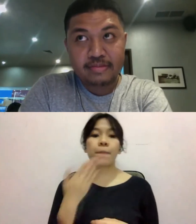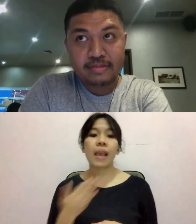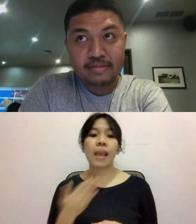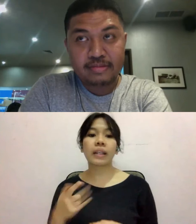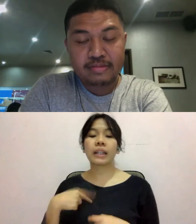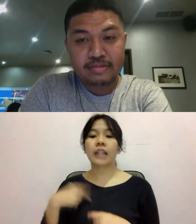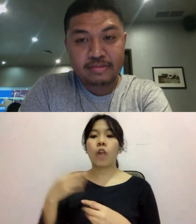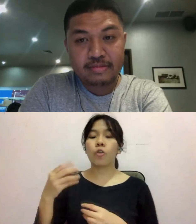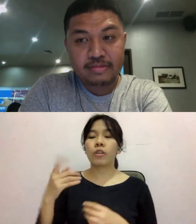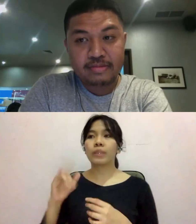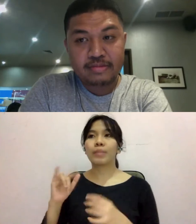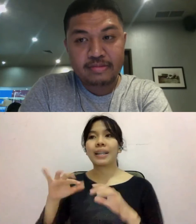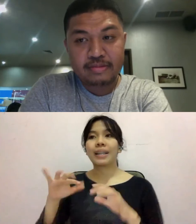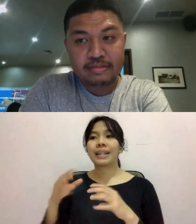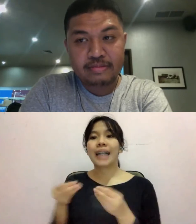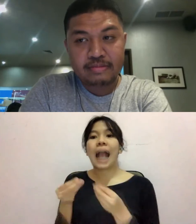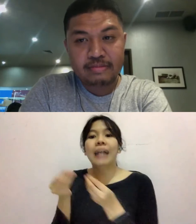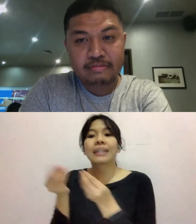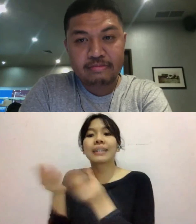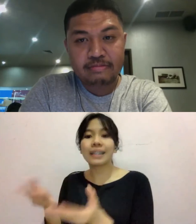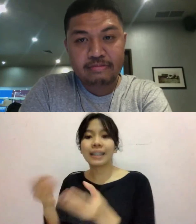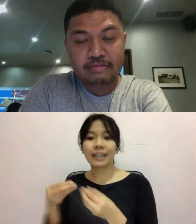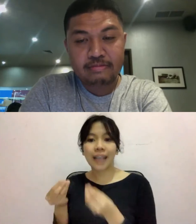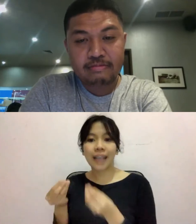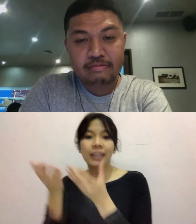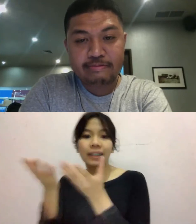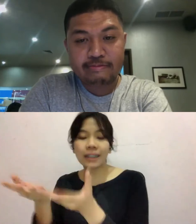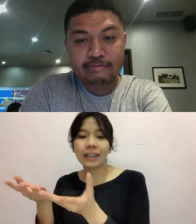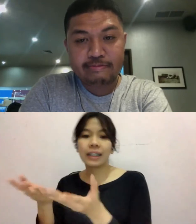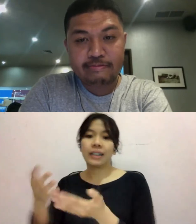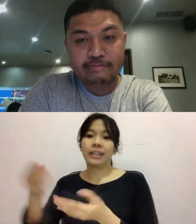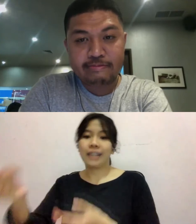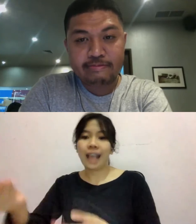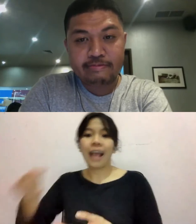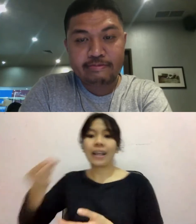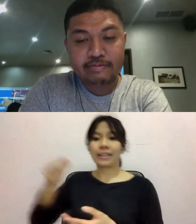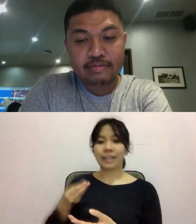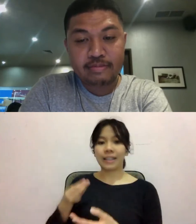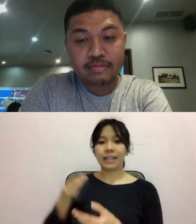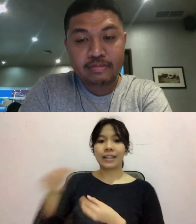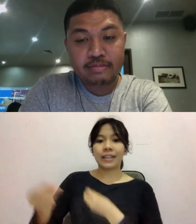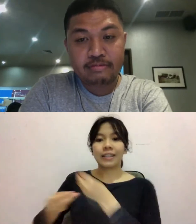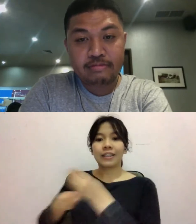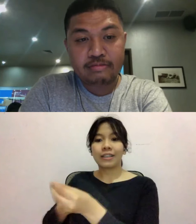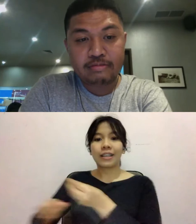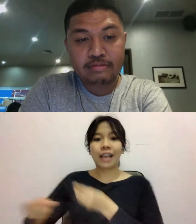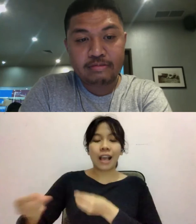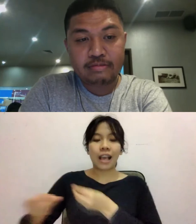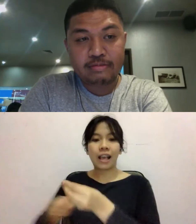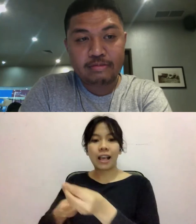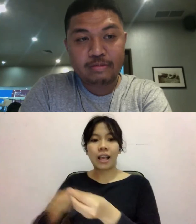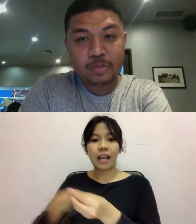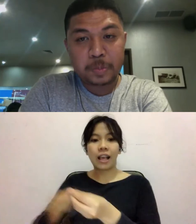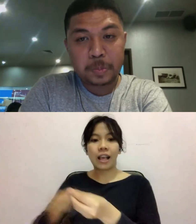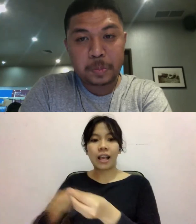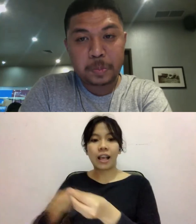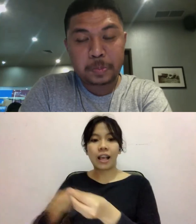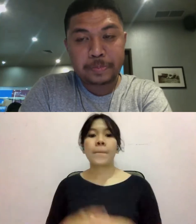that's how I was brought up. When I was a kid, I was technically spoiled with gifts